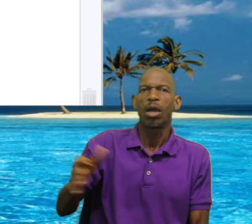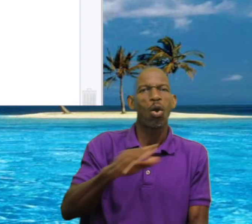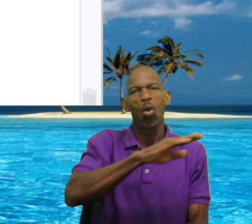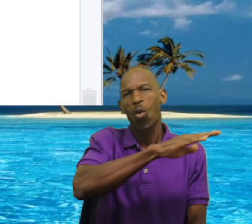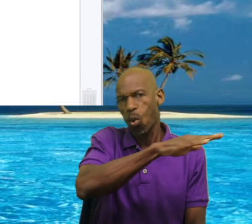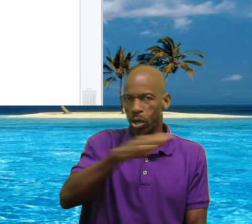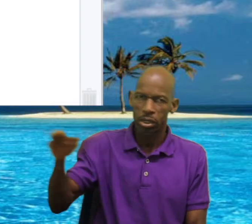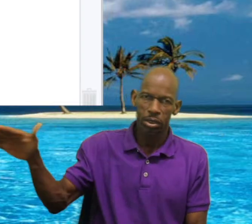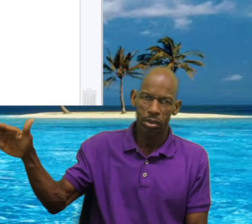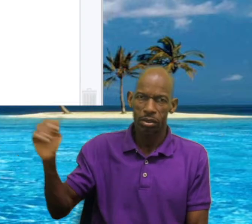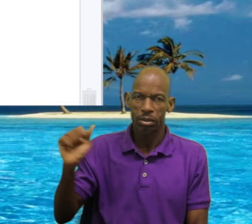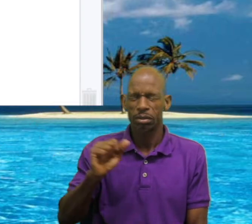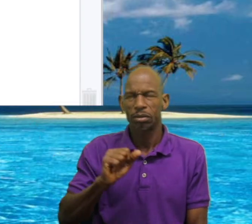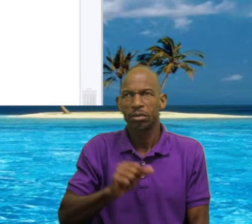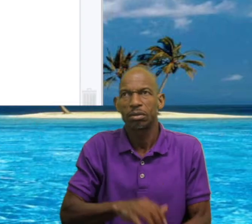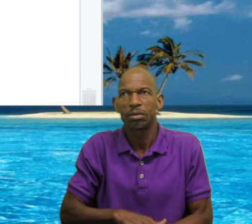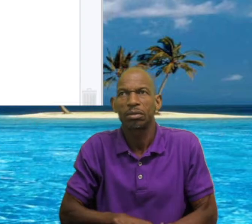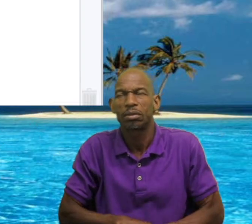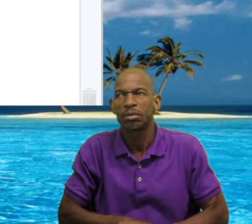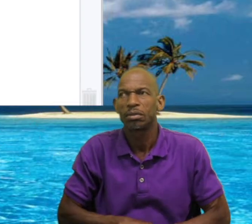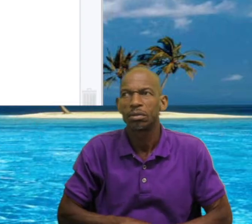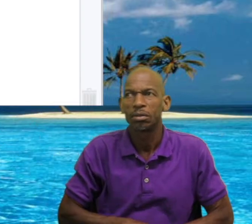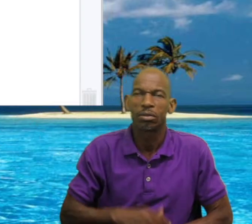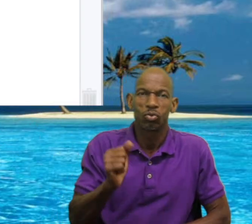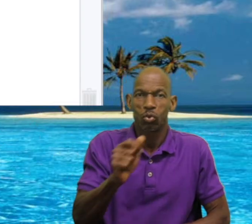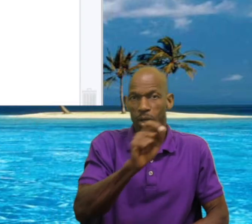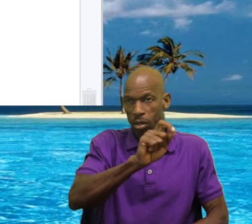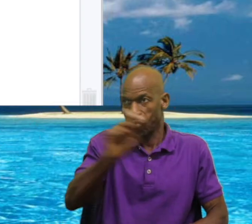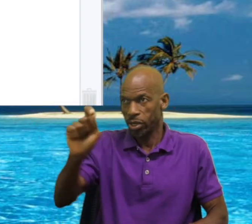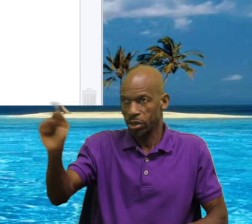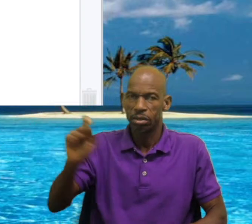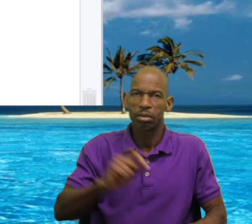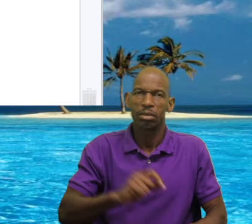Give me the whole sentence so I can write it down.